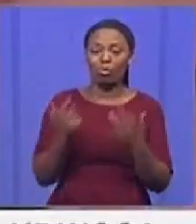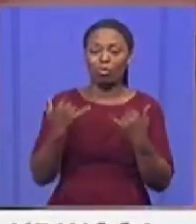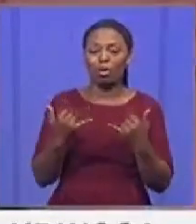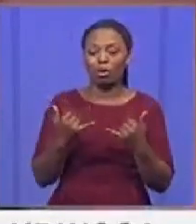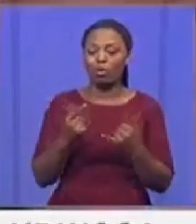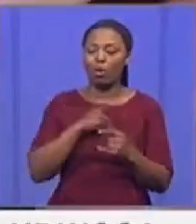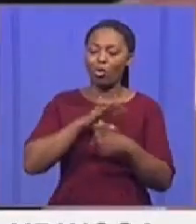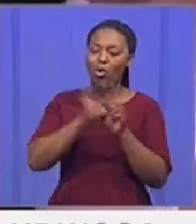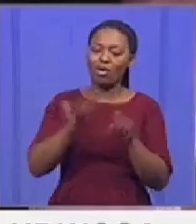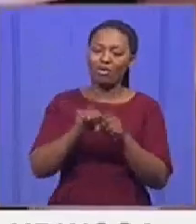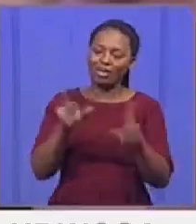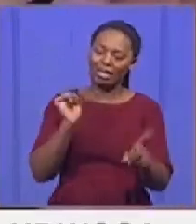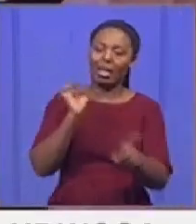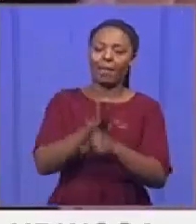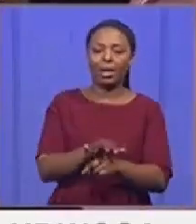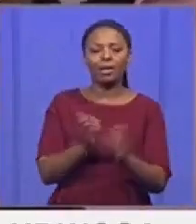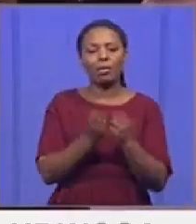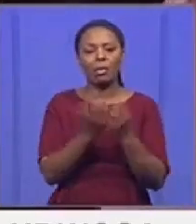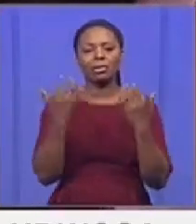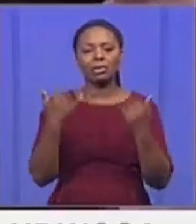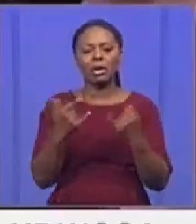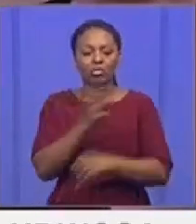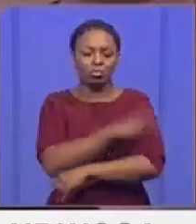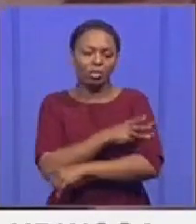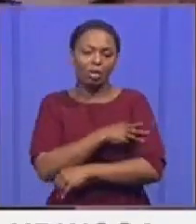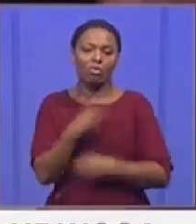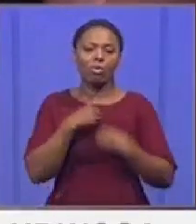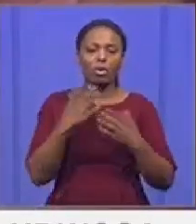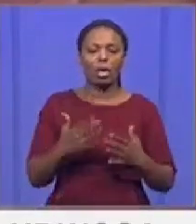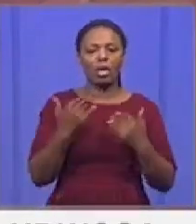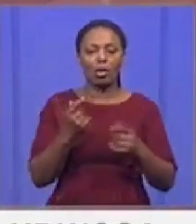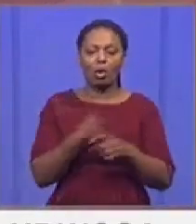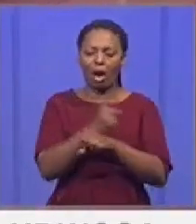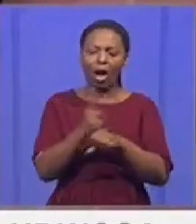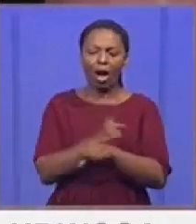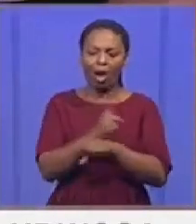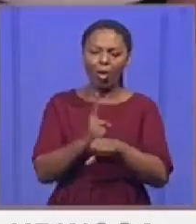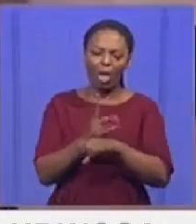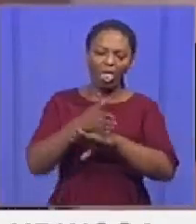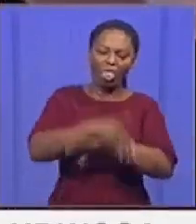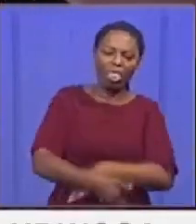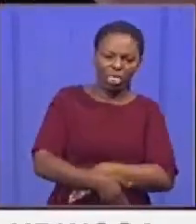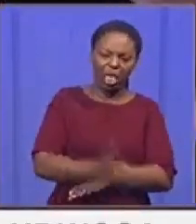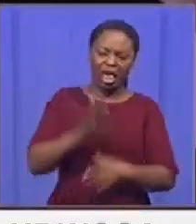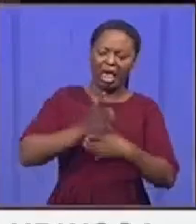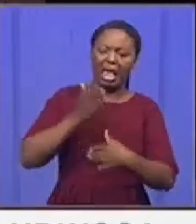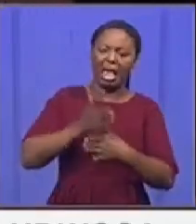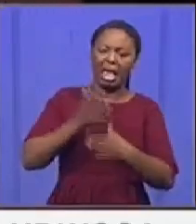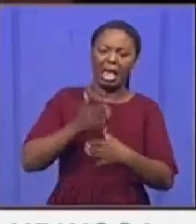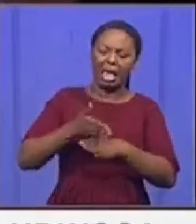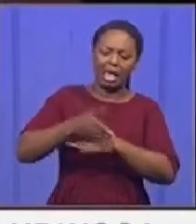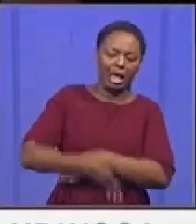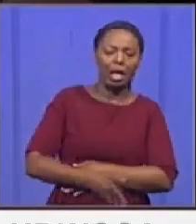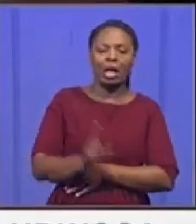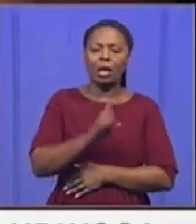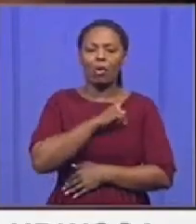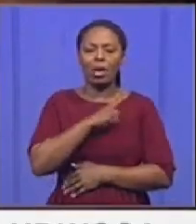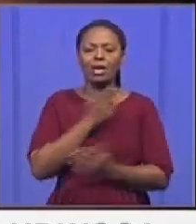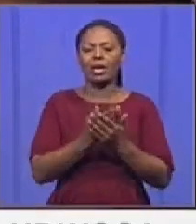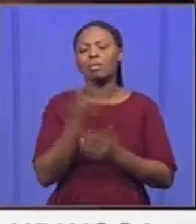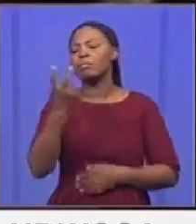bolwetse jwa COVID-19 bathapi ba tshwanetse go fokotsa diura tseo badiri ba malapa ba dirang go tsona. Se tla ba fa nako ya go